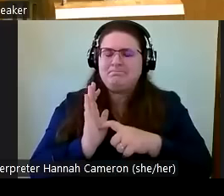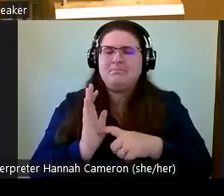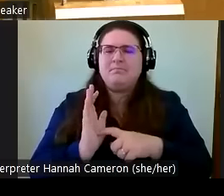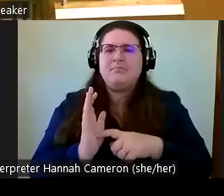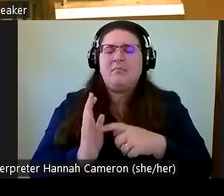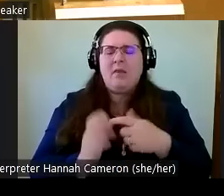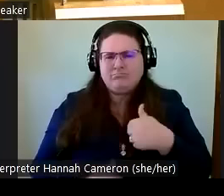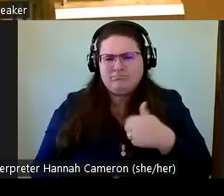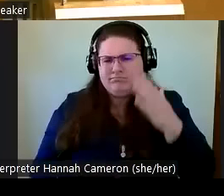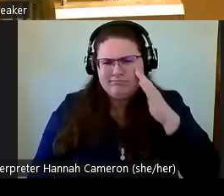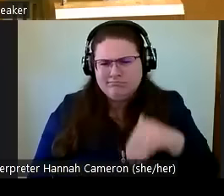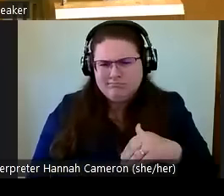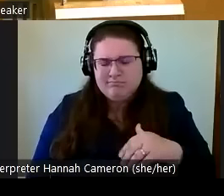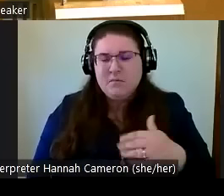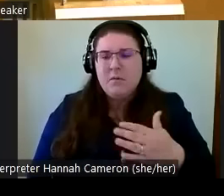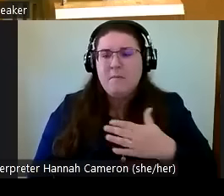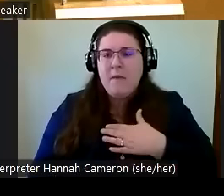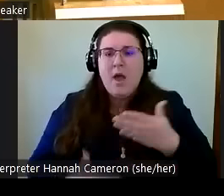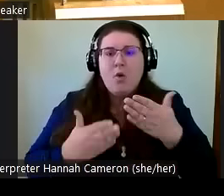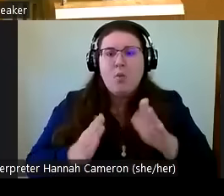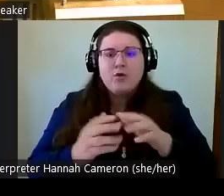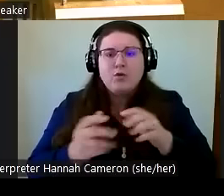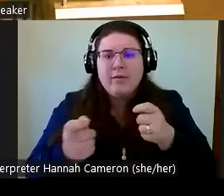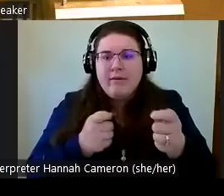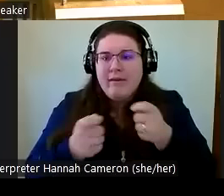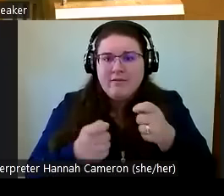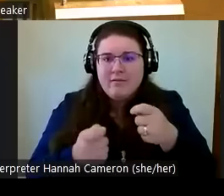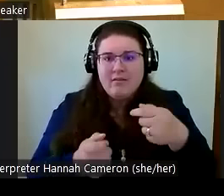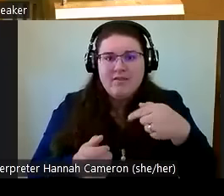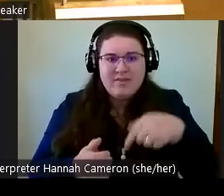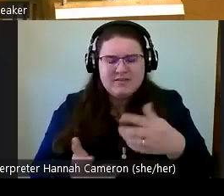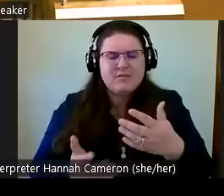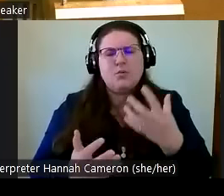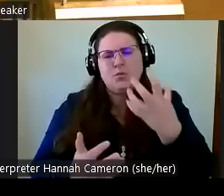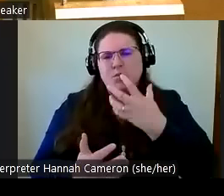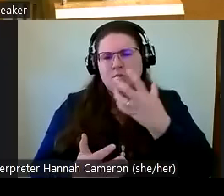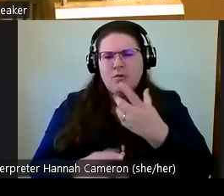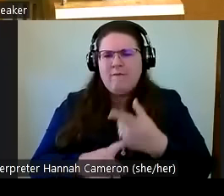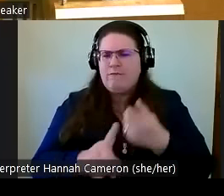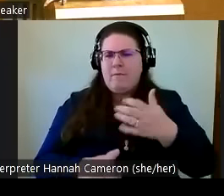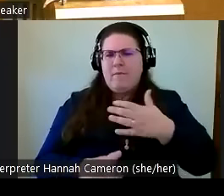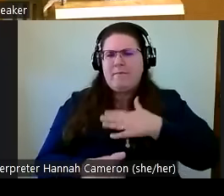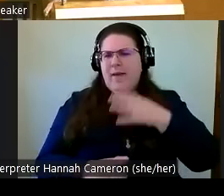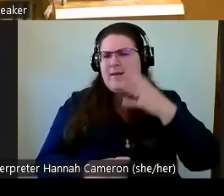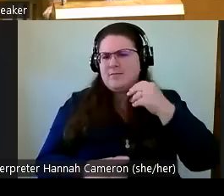I have been able to deal with this is very much a function of the privilege that I have.